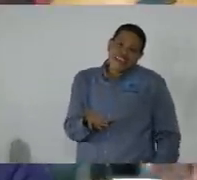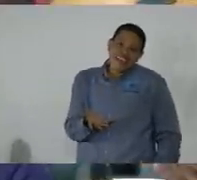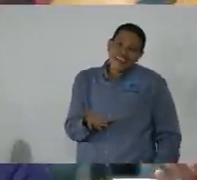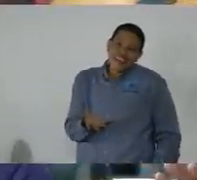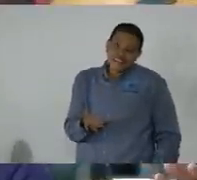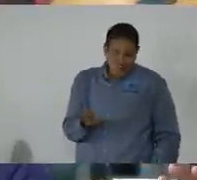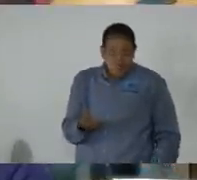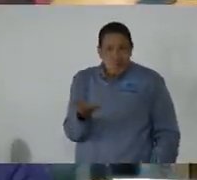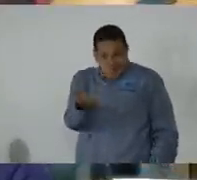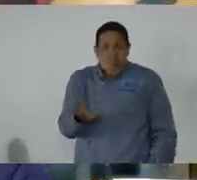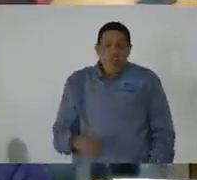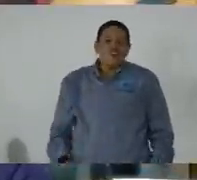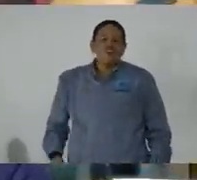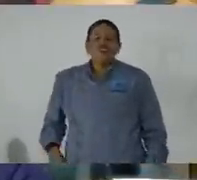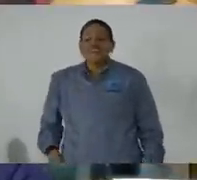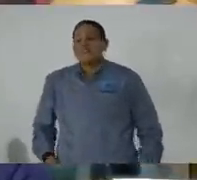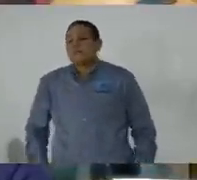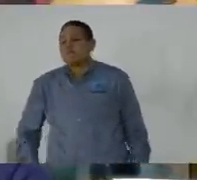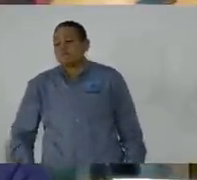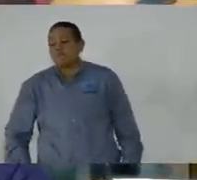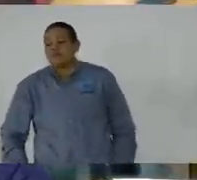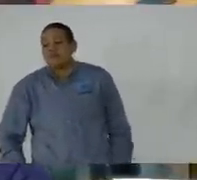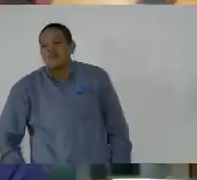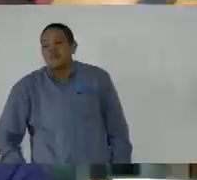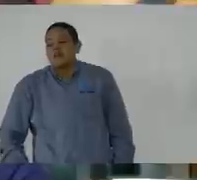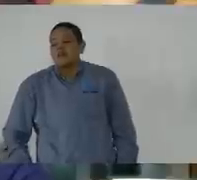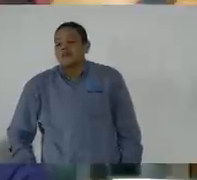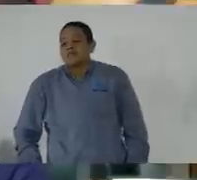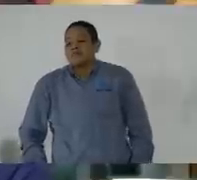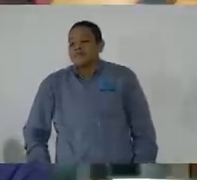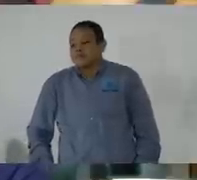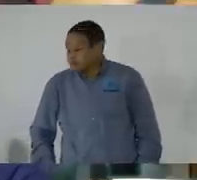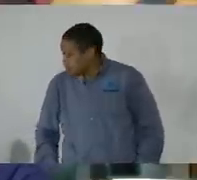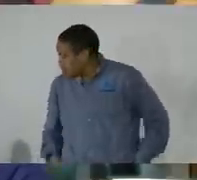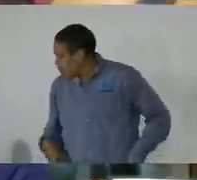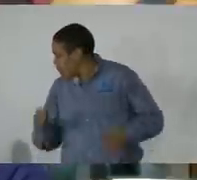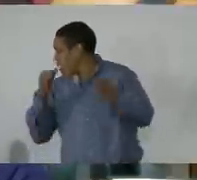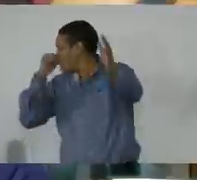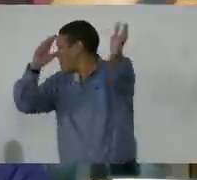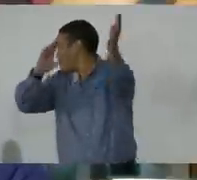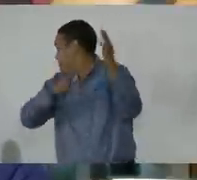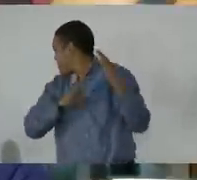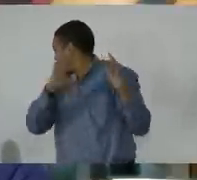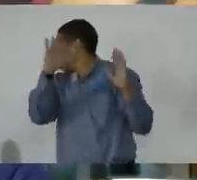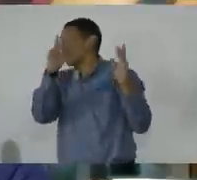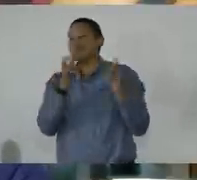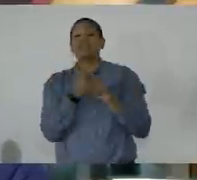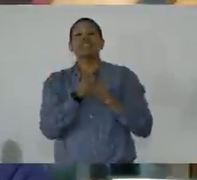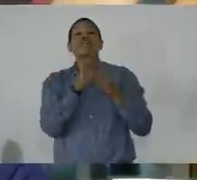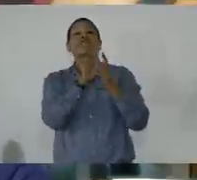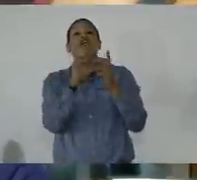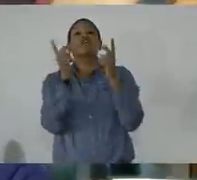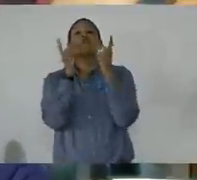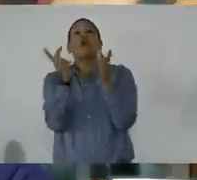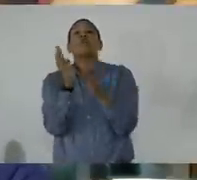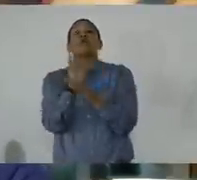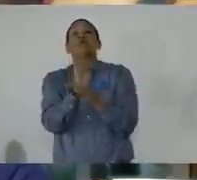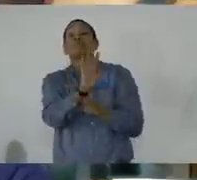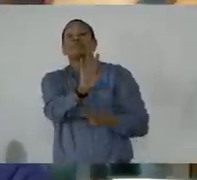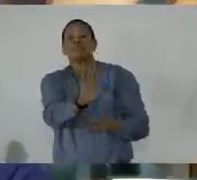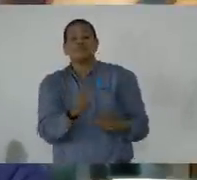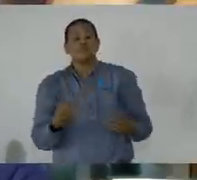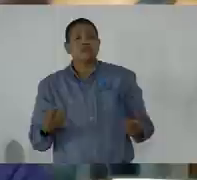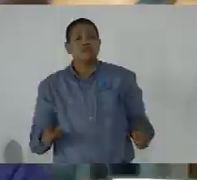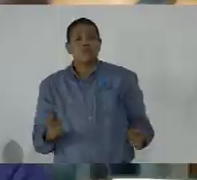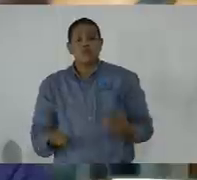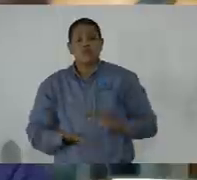be in the House. So, Madam Speaker, on the matter of public business,